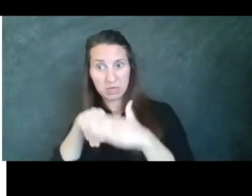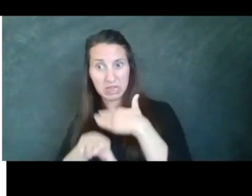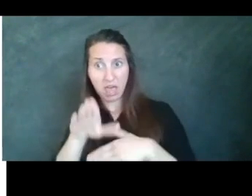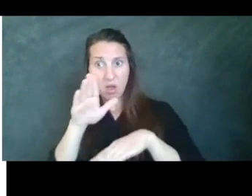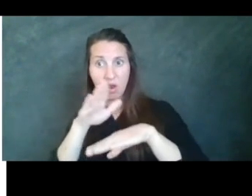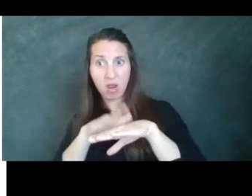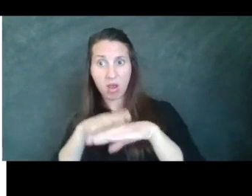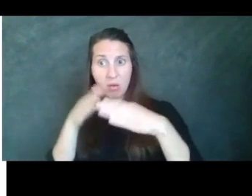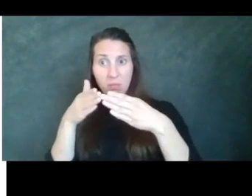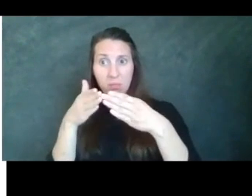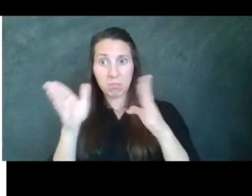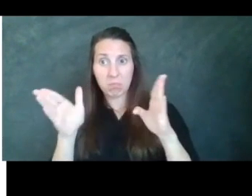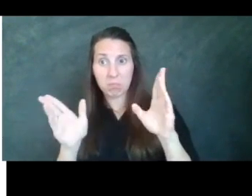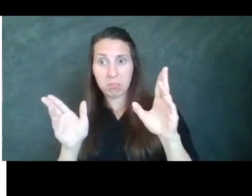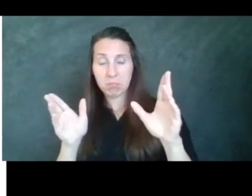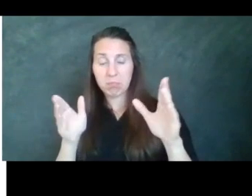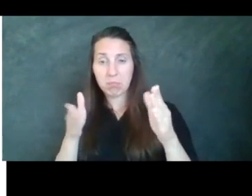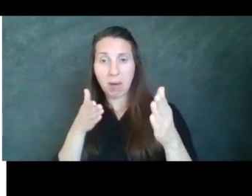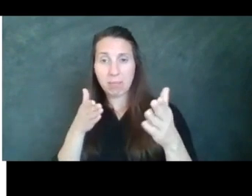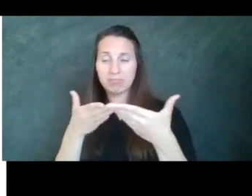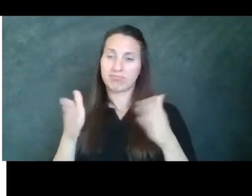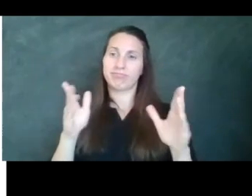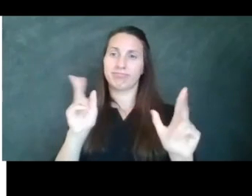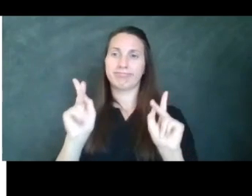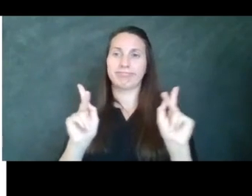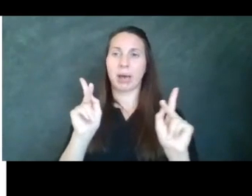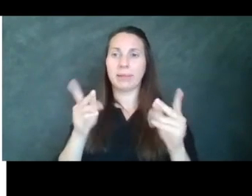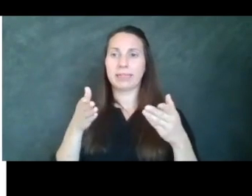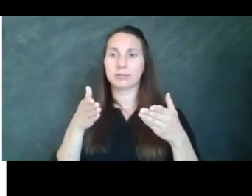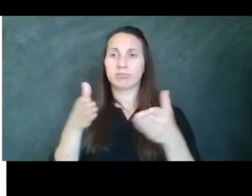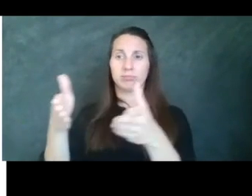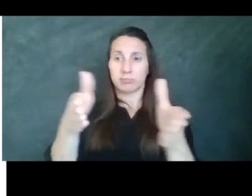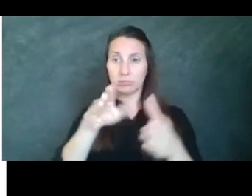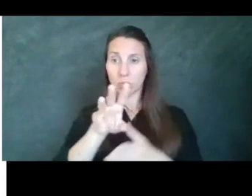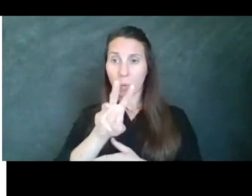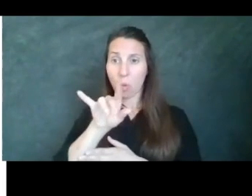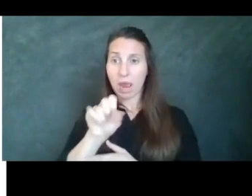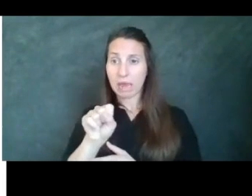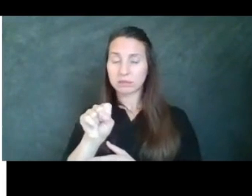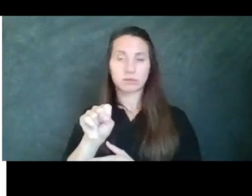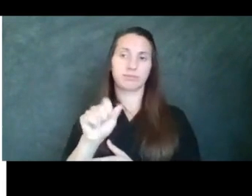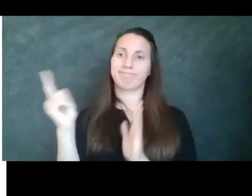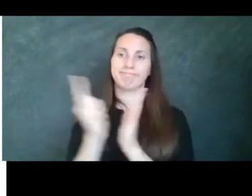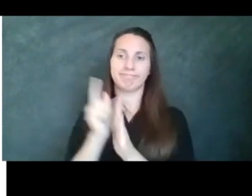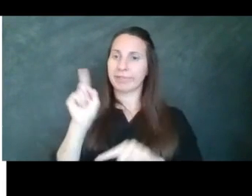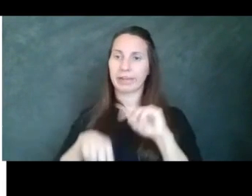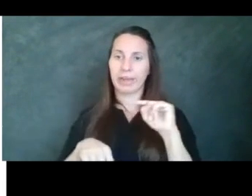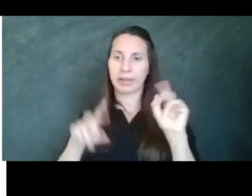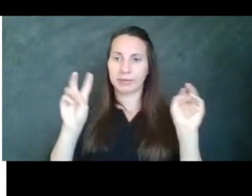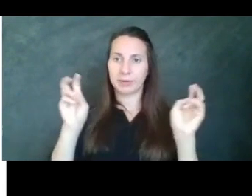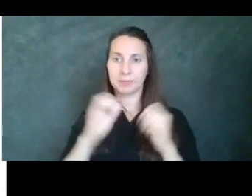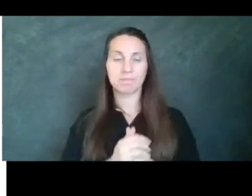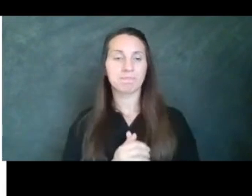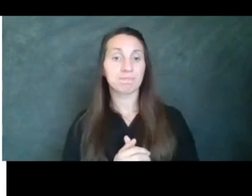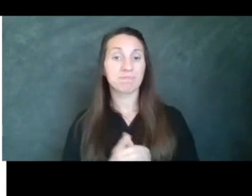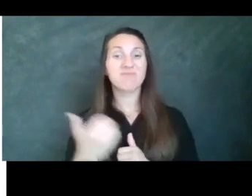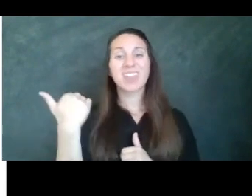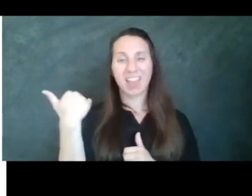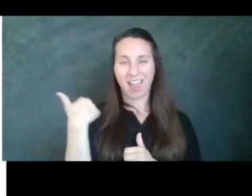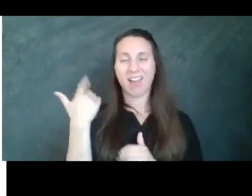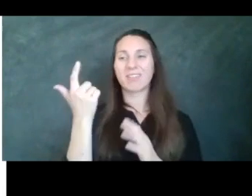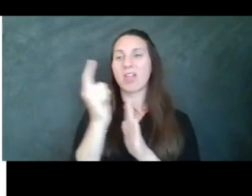ways. There were Supreme Court cases in states about exclusion from public